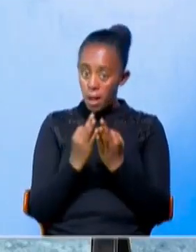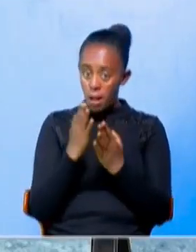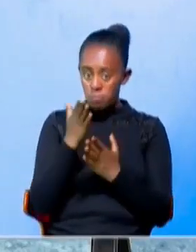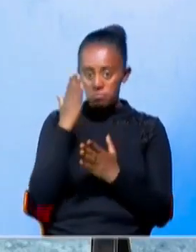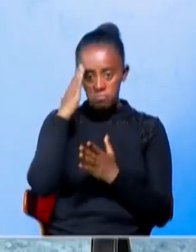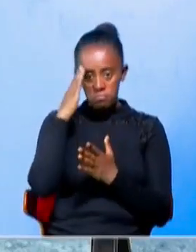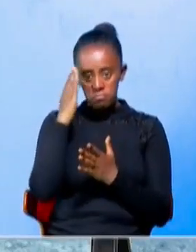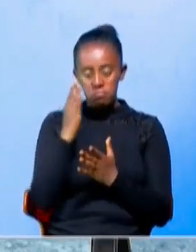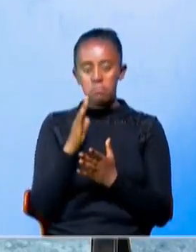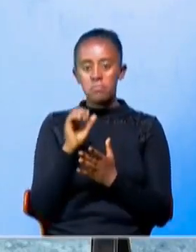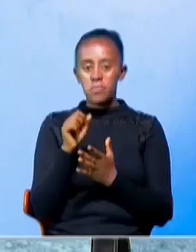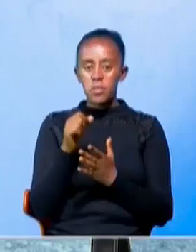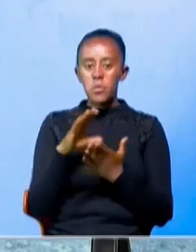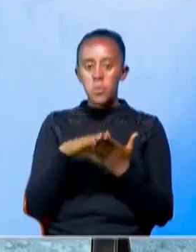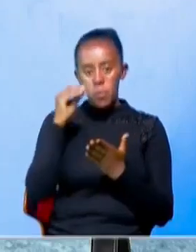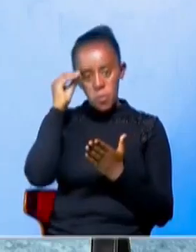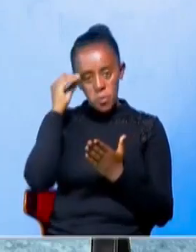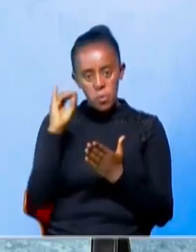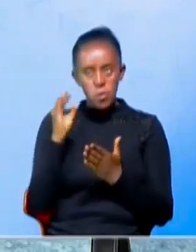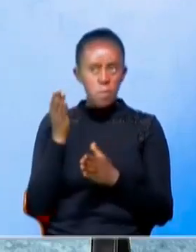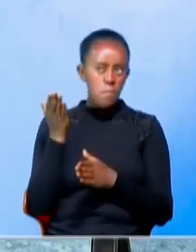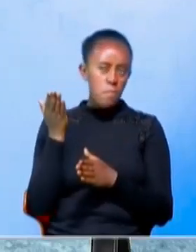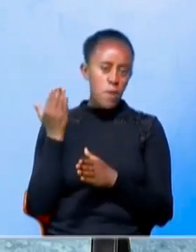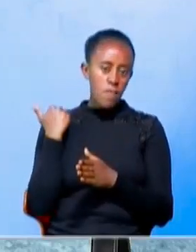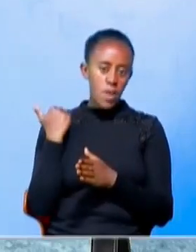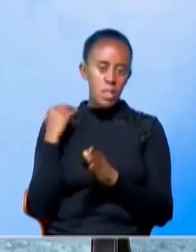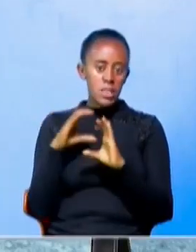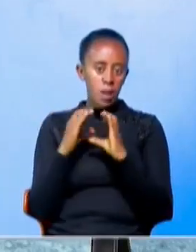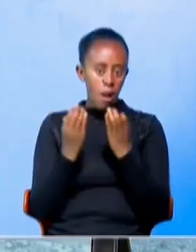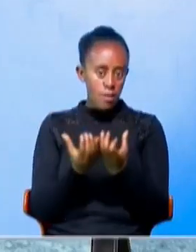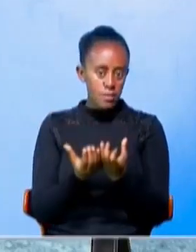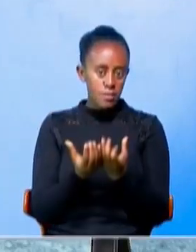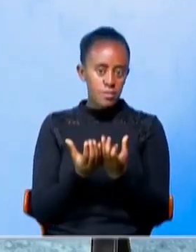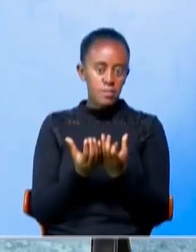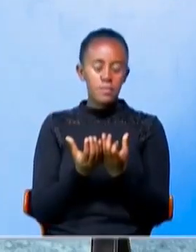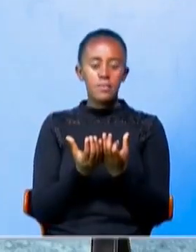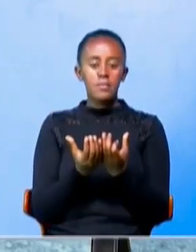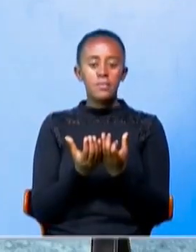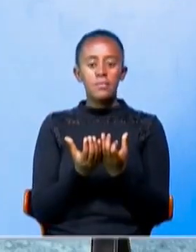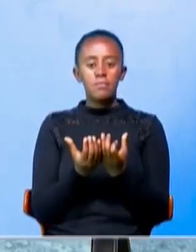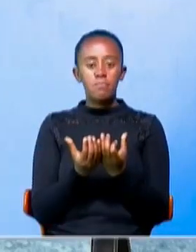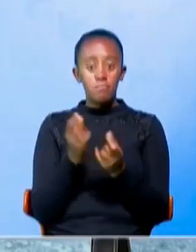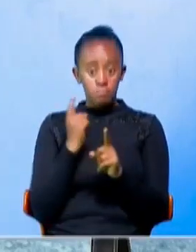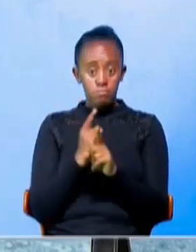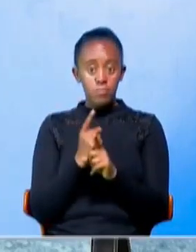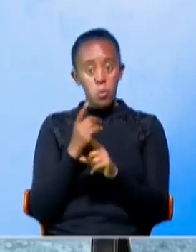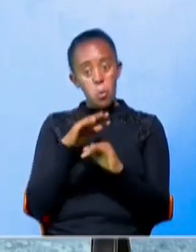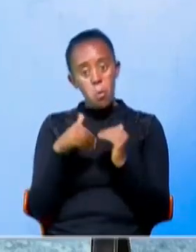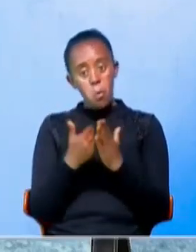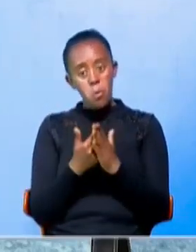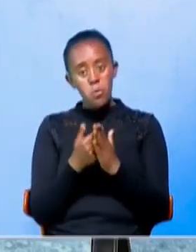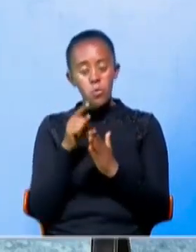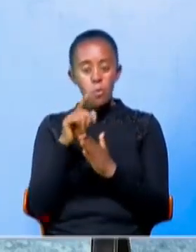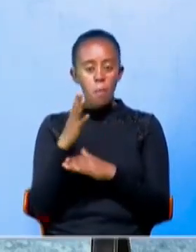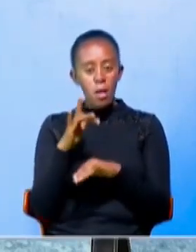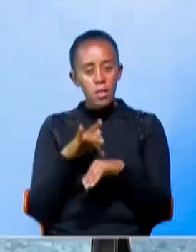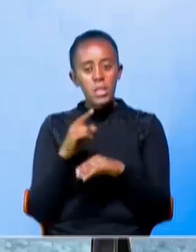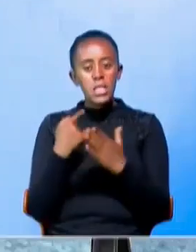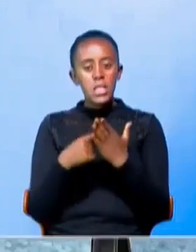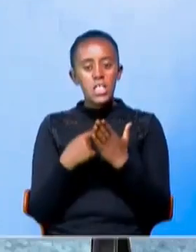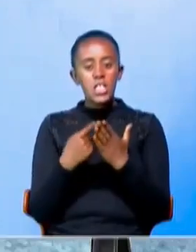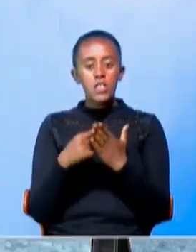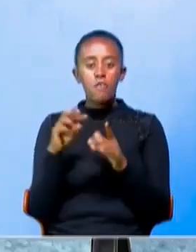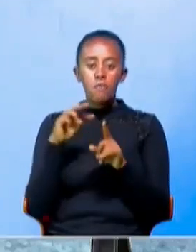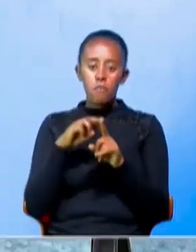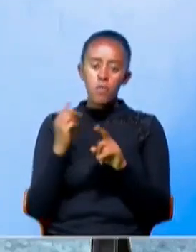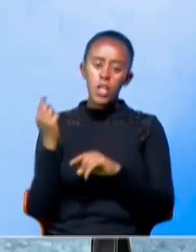Yeah. You have been learning in the previous classes, right? Or you might have used these vocabularies